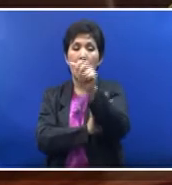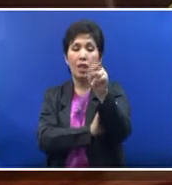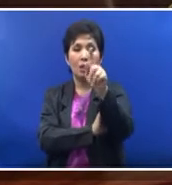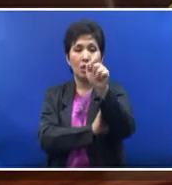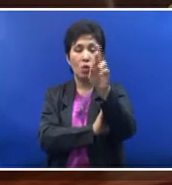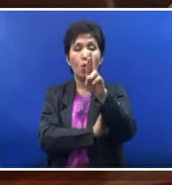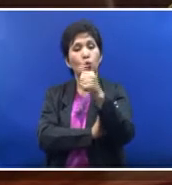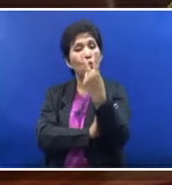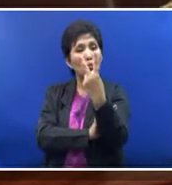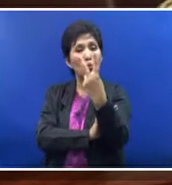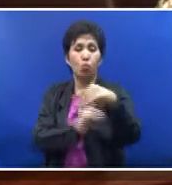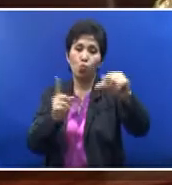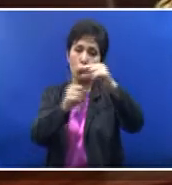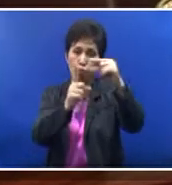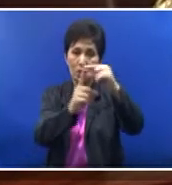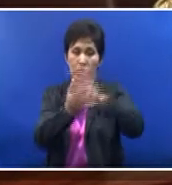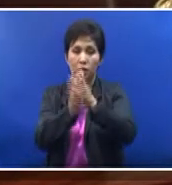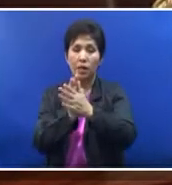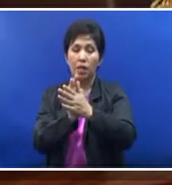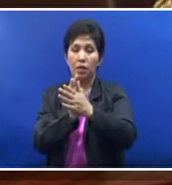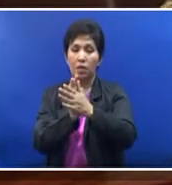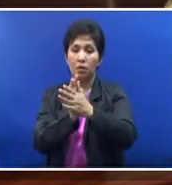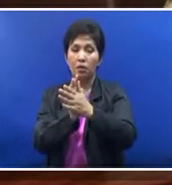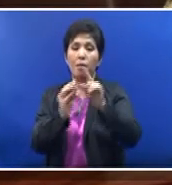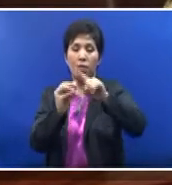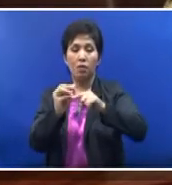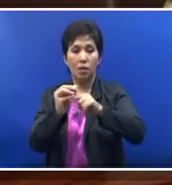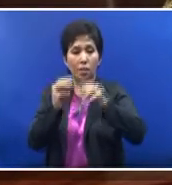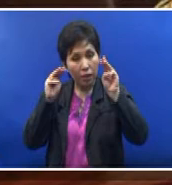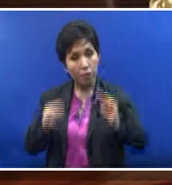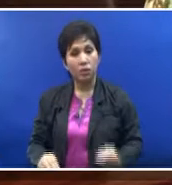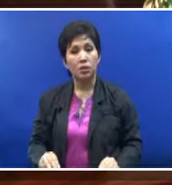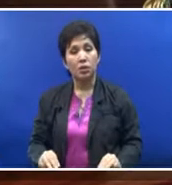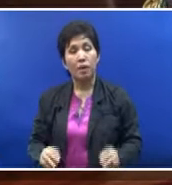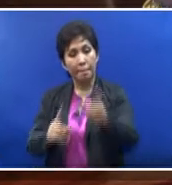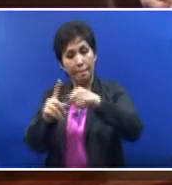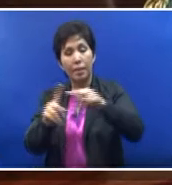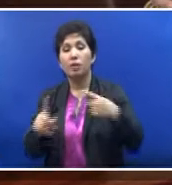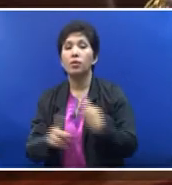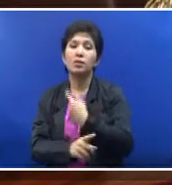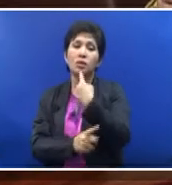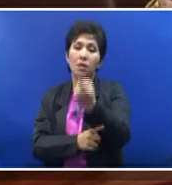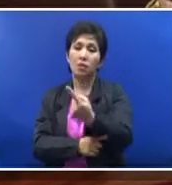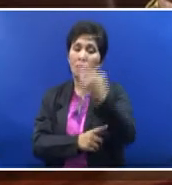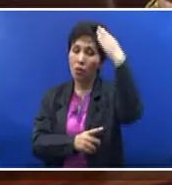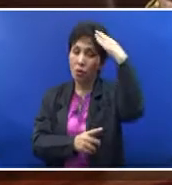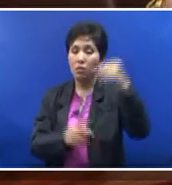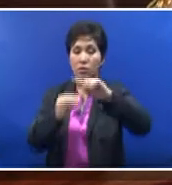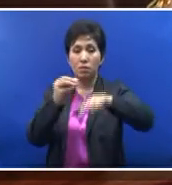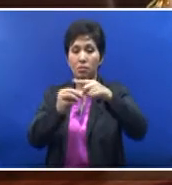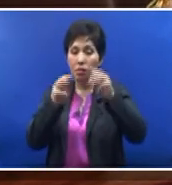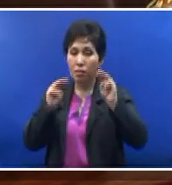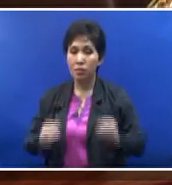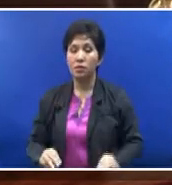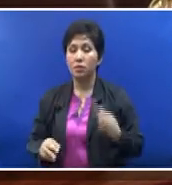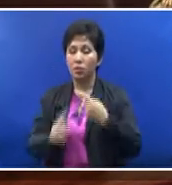about humans. Okay, so it is knowledge about the human being. Okay, when we say knowledge about humans, we need